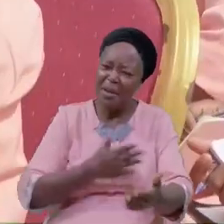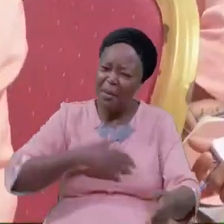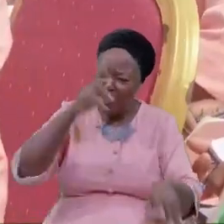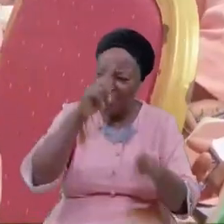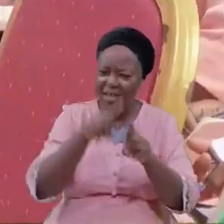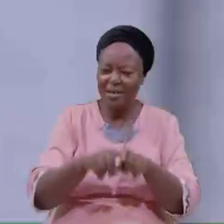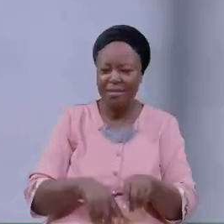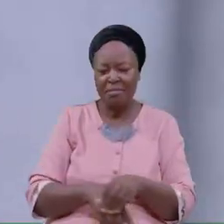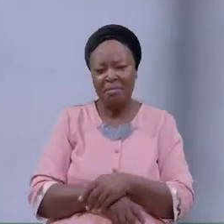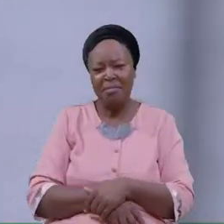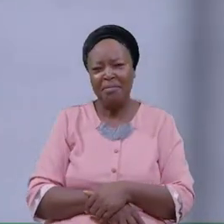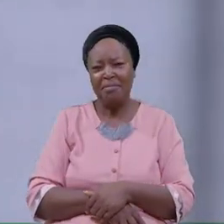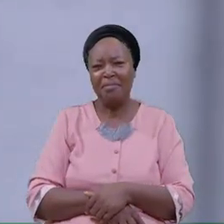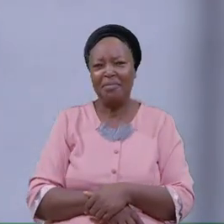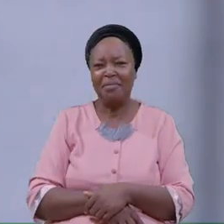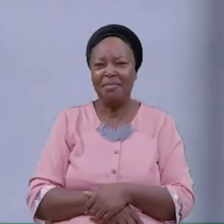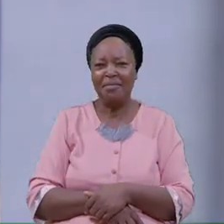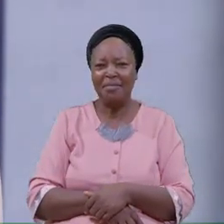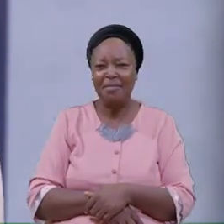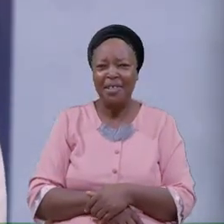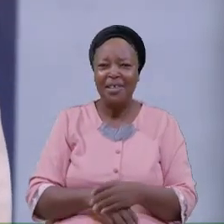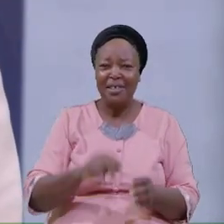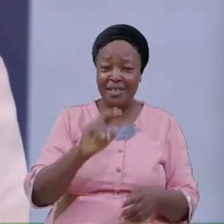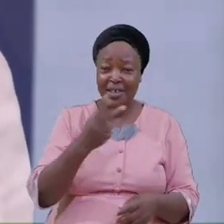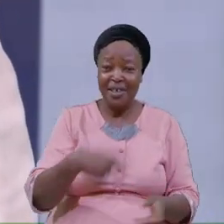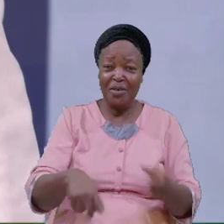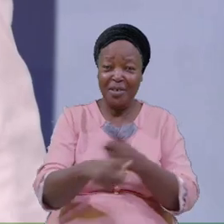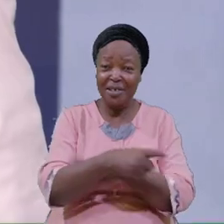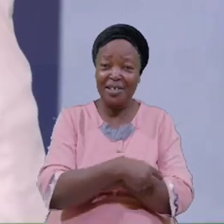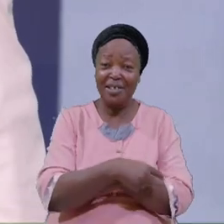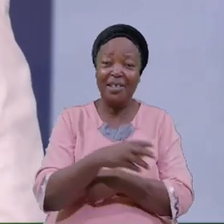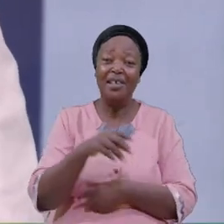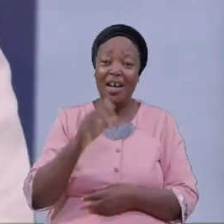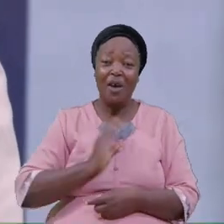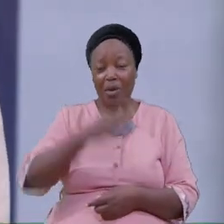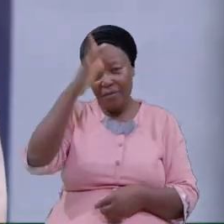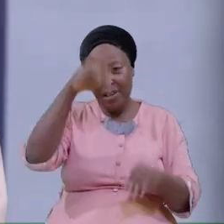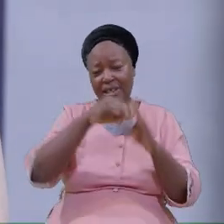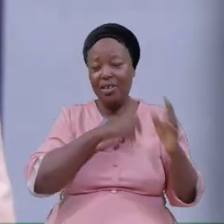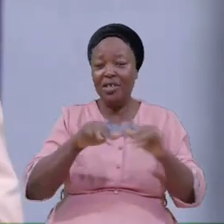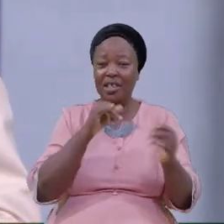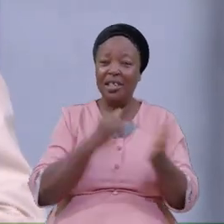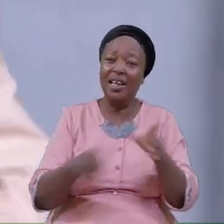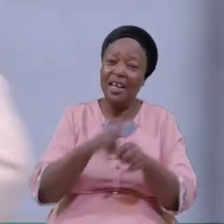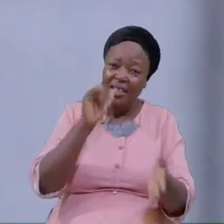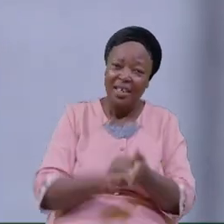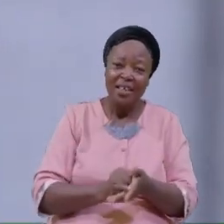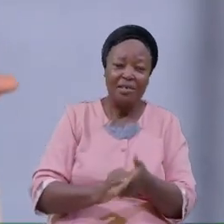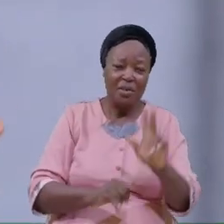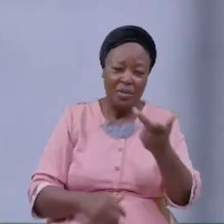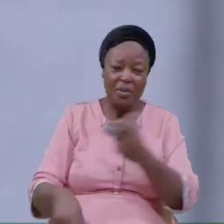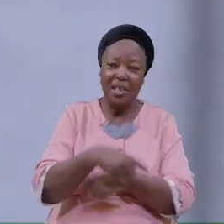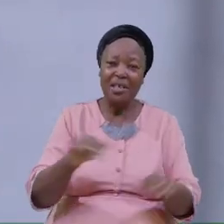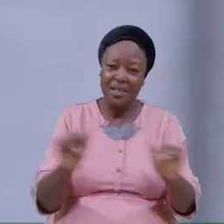touchais, dit, mais je te salue, non, bonjour. The second bonjour. Day, yeah, it did like that. Et le lendemain, il faisait the la même chose. Day, like le troisième that. Jour, il faisait la même the chose.